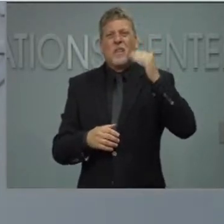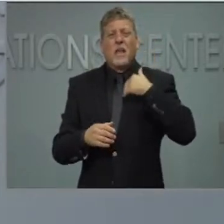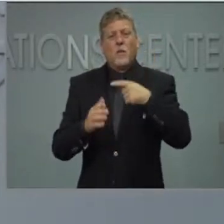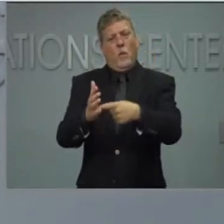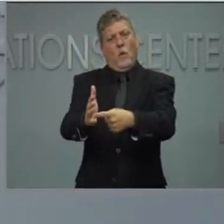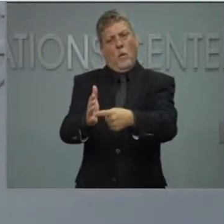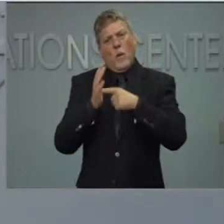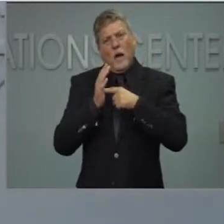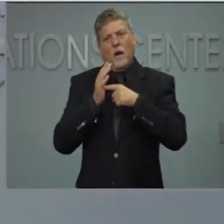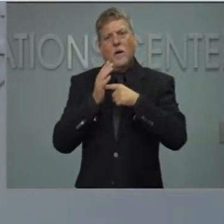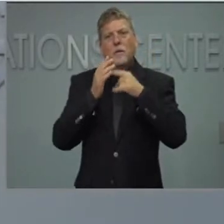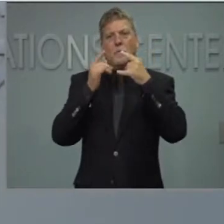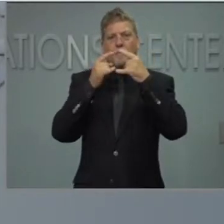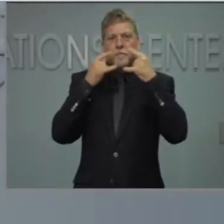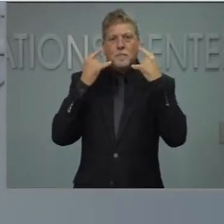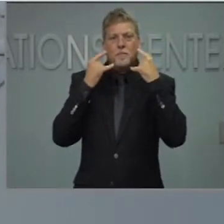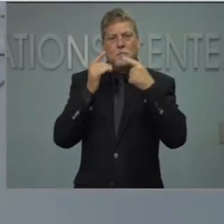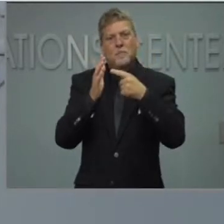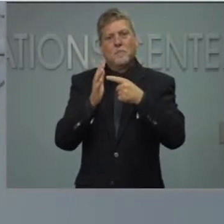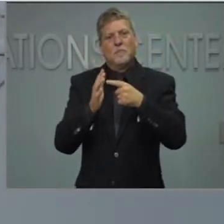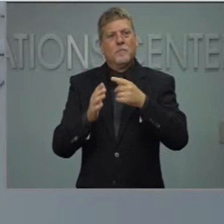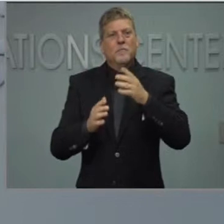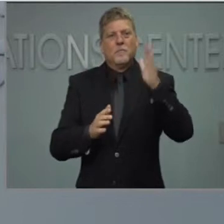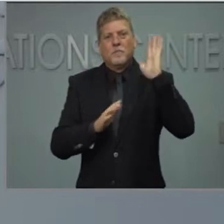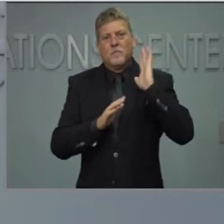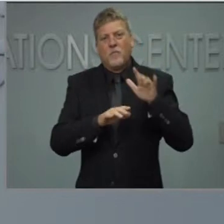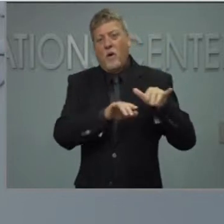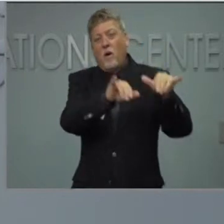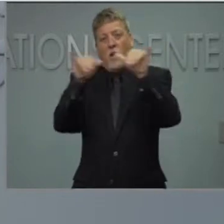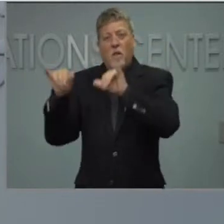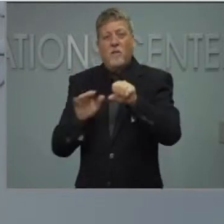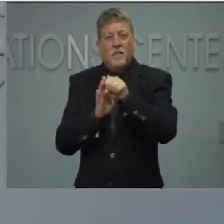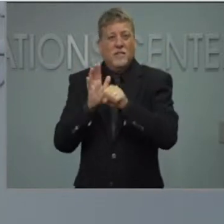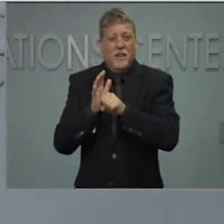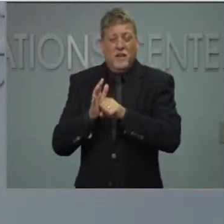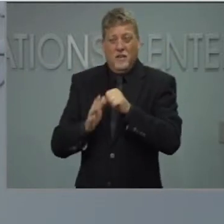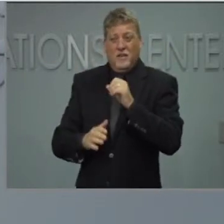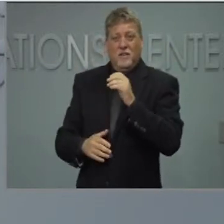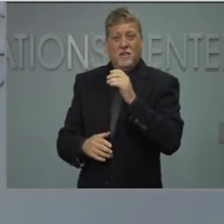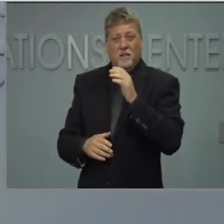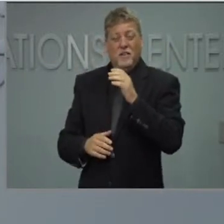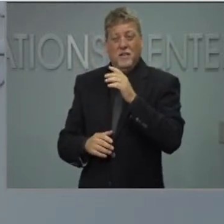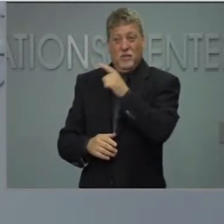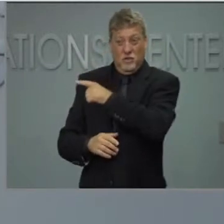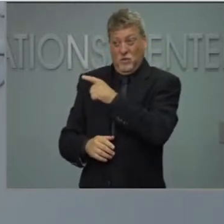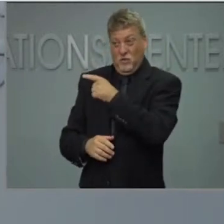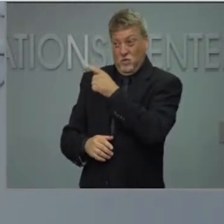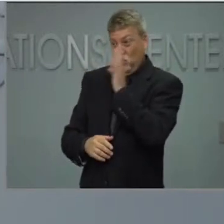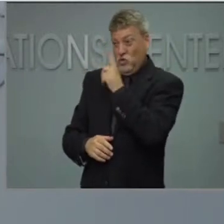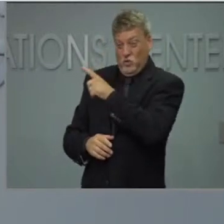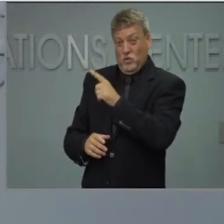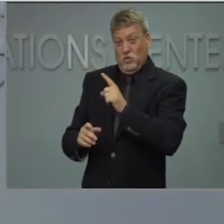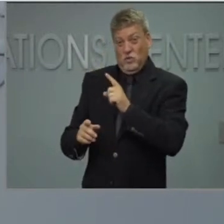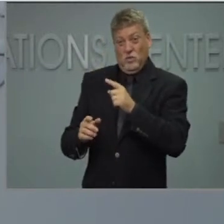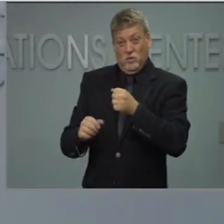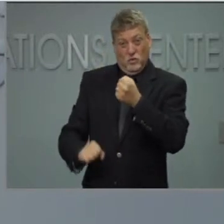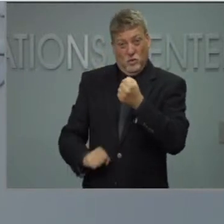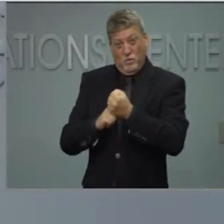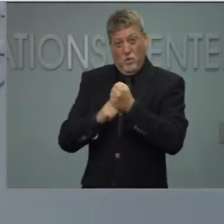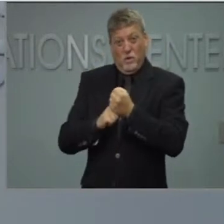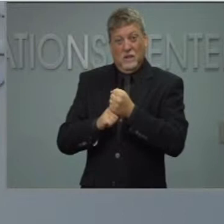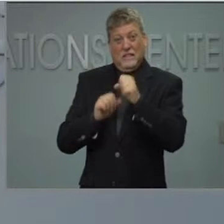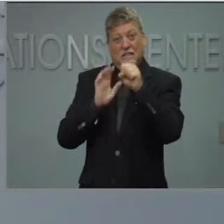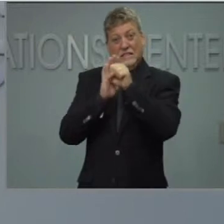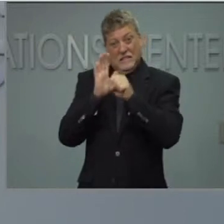and obviously this virus has no border, just a yes or no, would you support a statewide uniform indoor mask